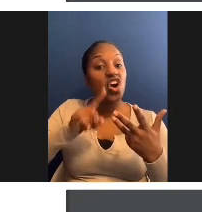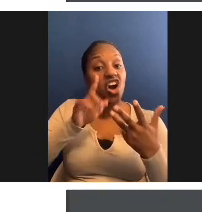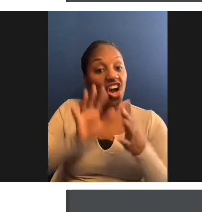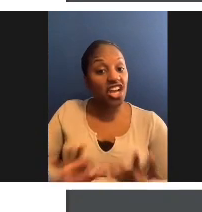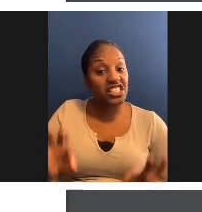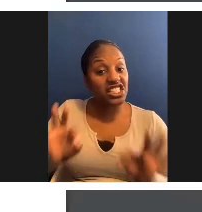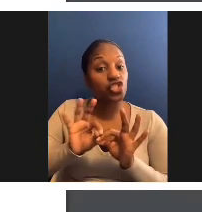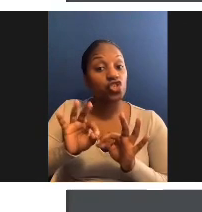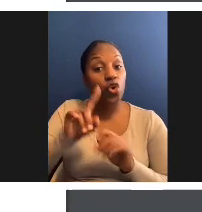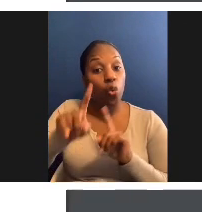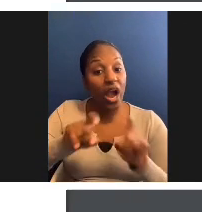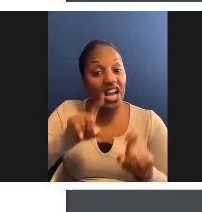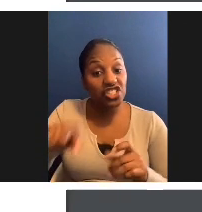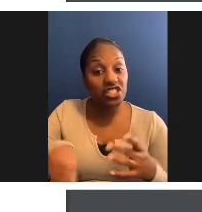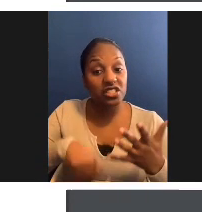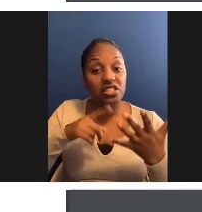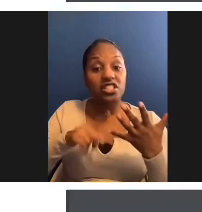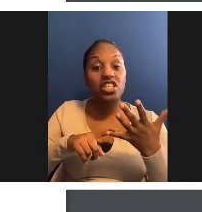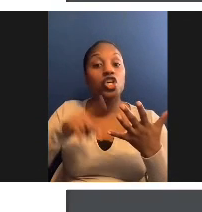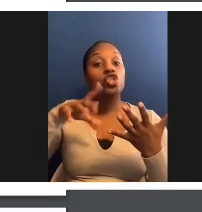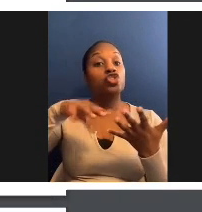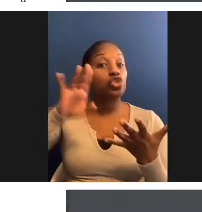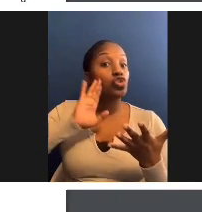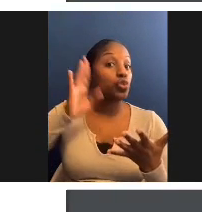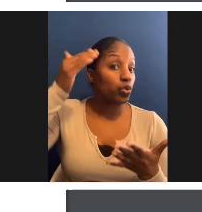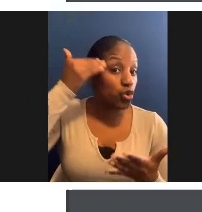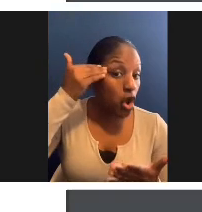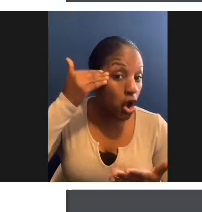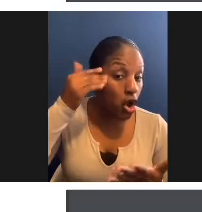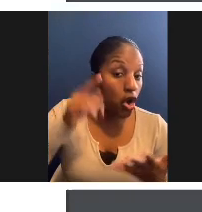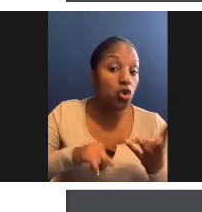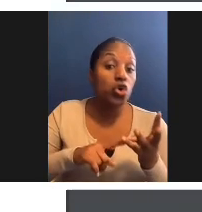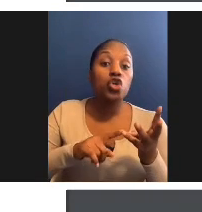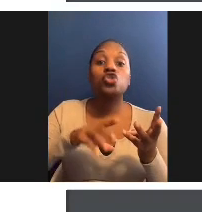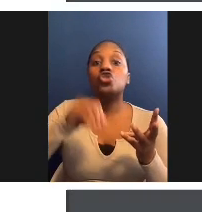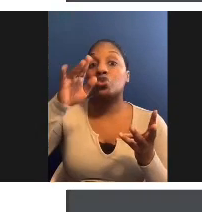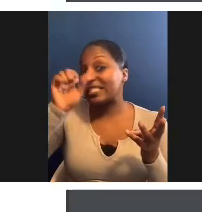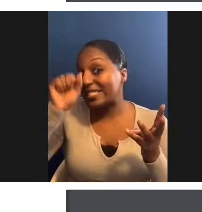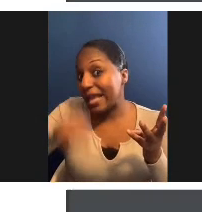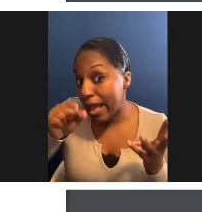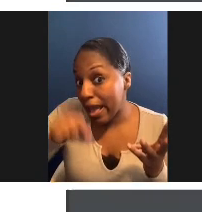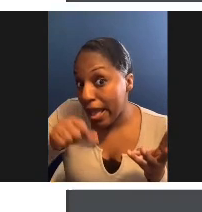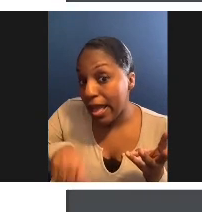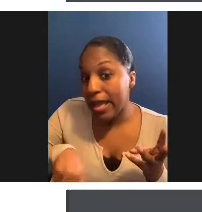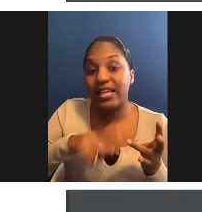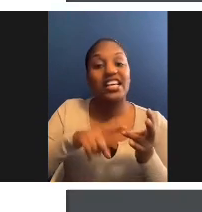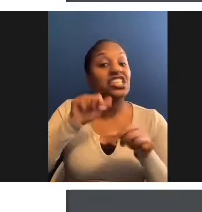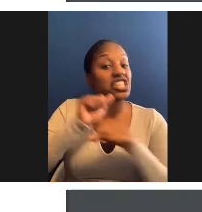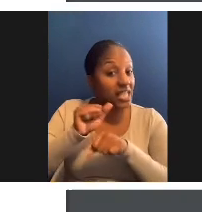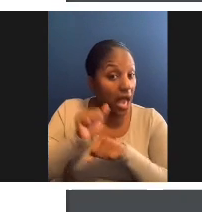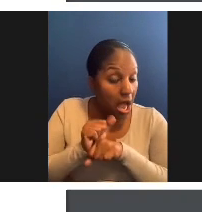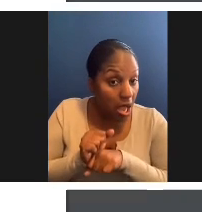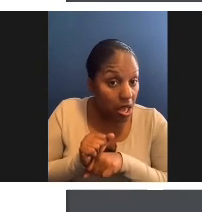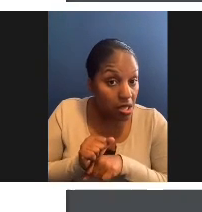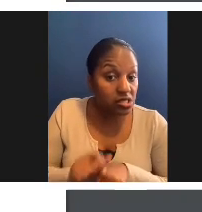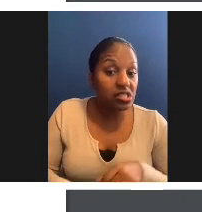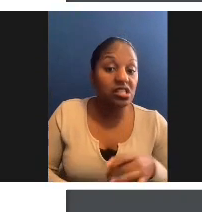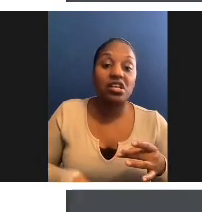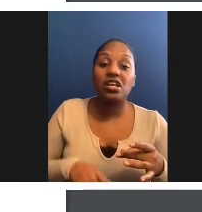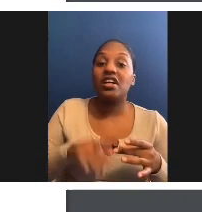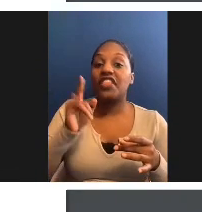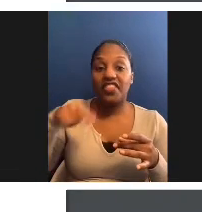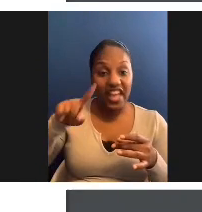questions. Students will know, students will be able to, the tasks that they will have